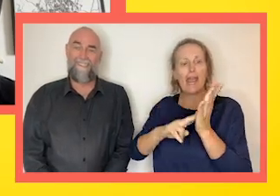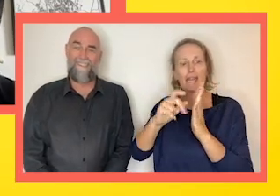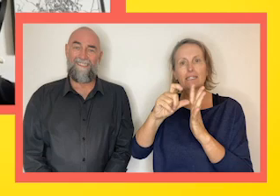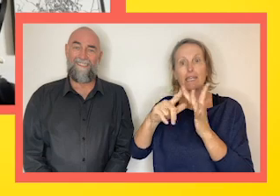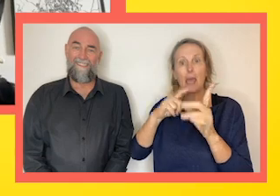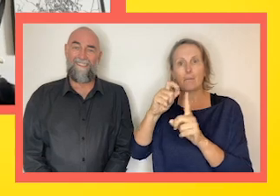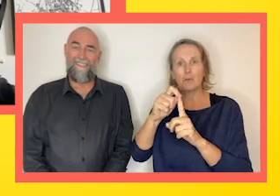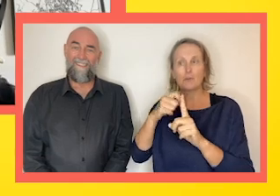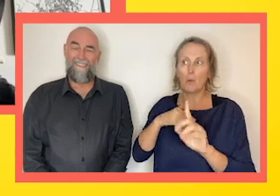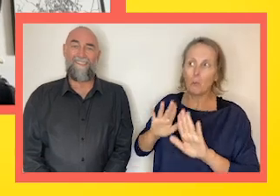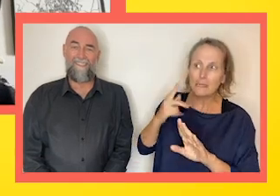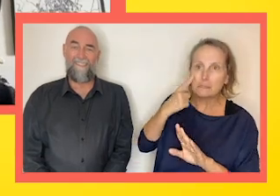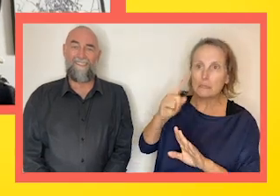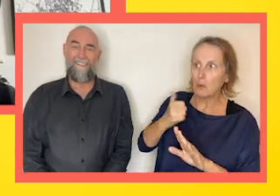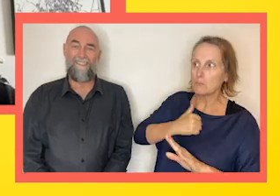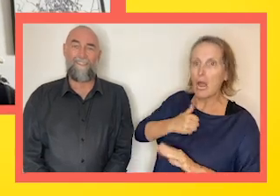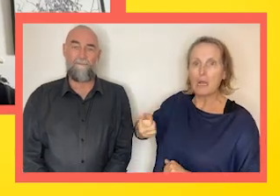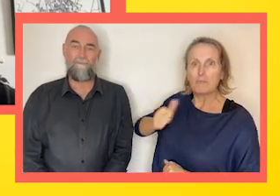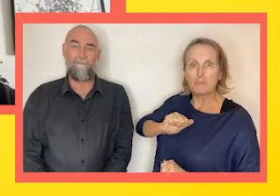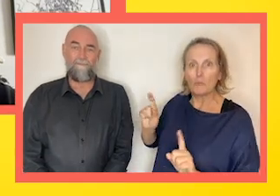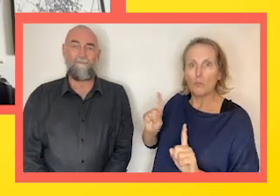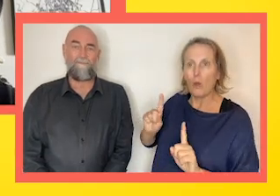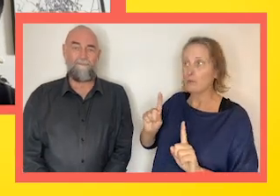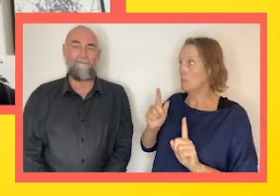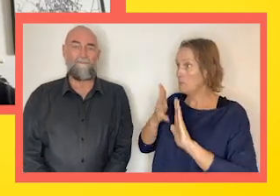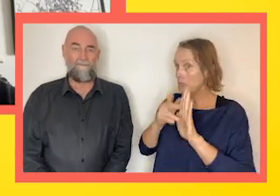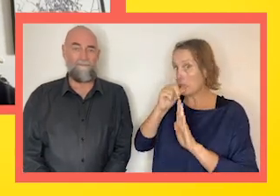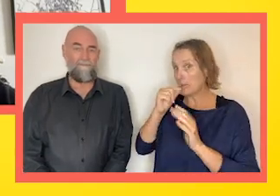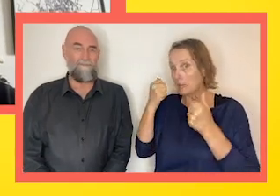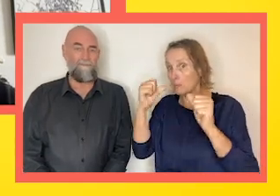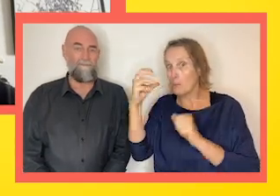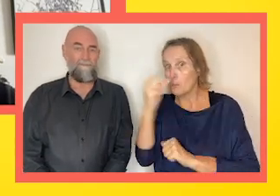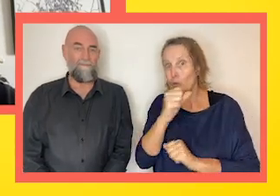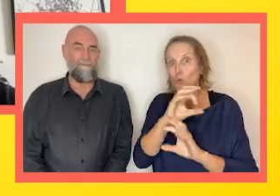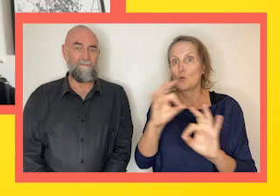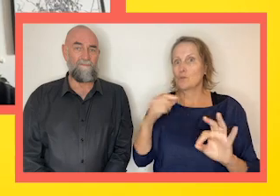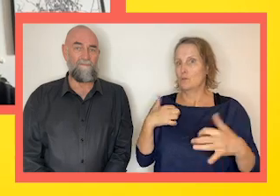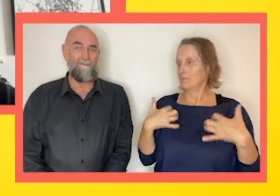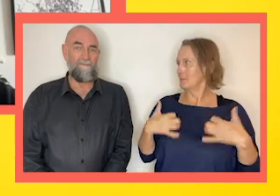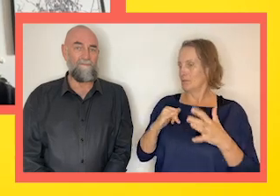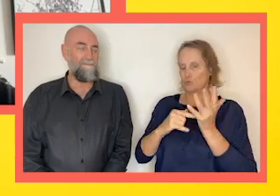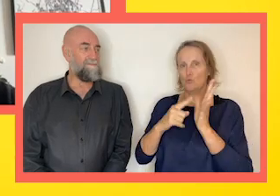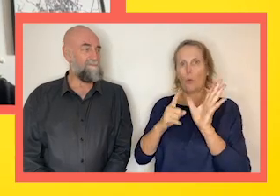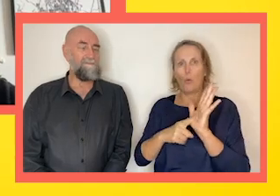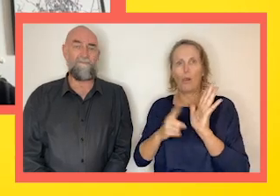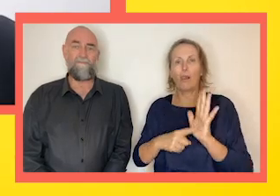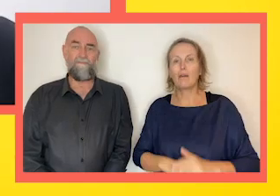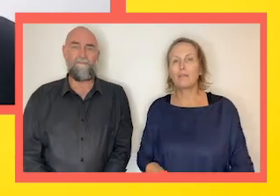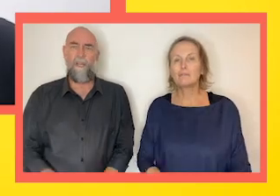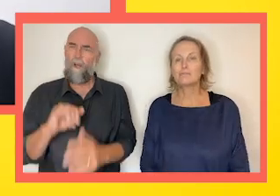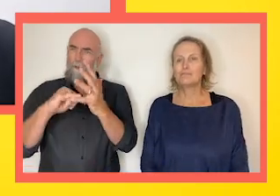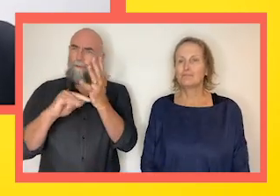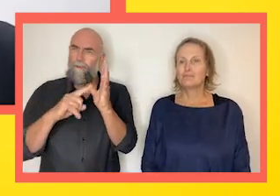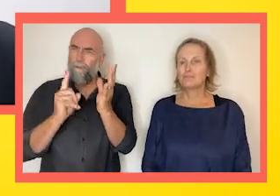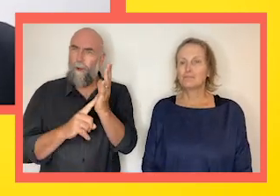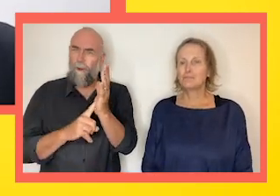sort of mark that I've got and what chance I'll stand on the competition that weekend. So yeah, really excited for stall. The stall's